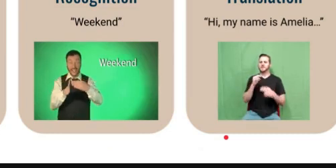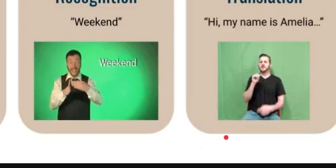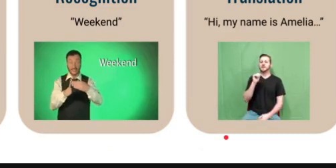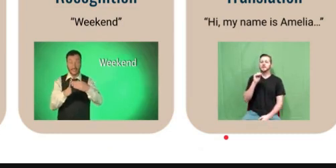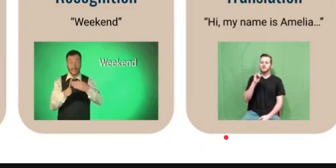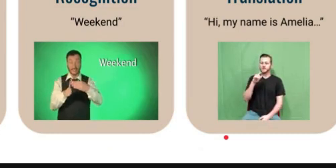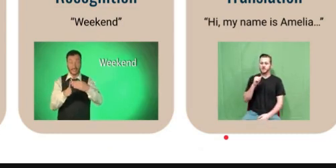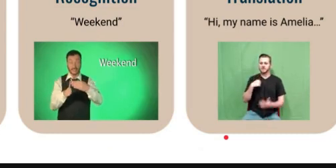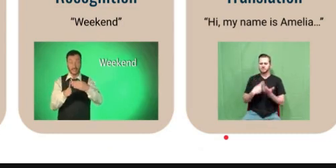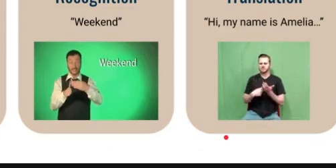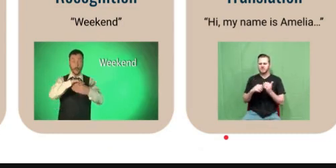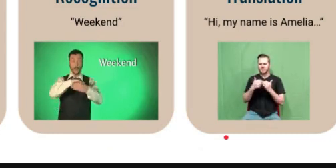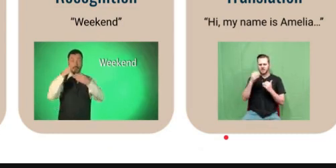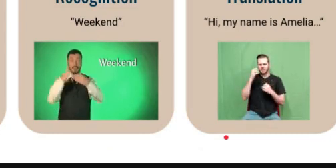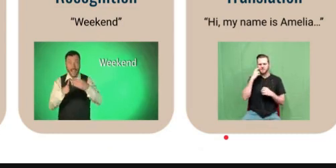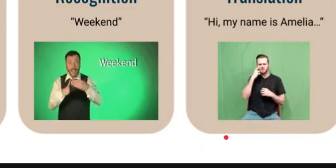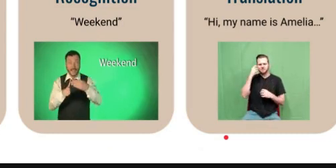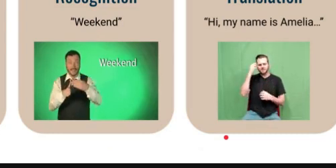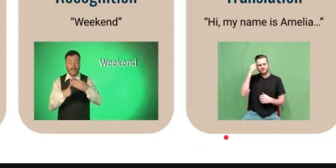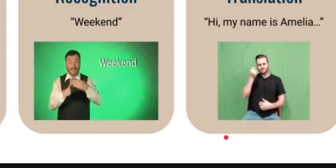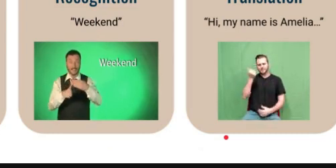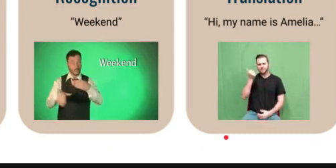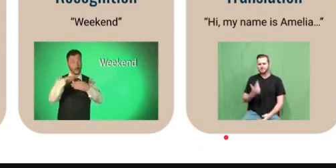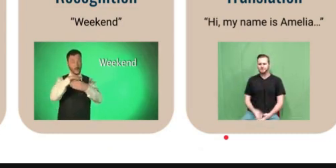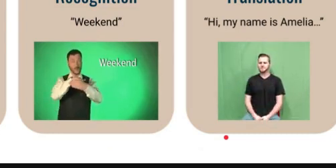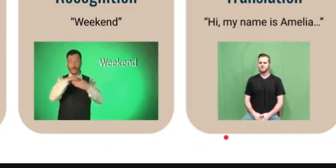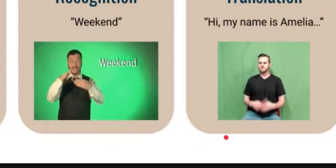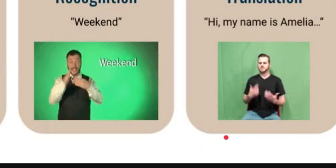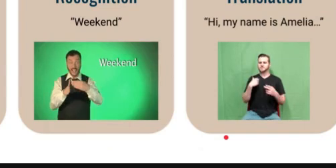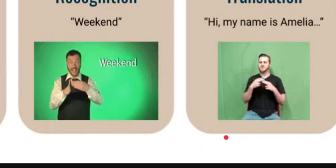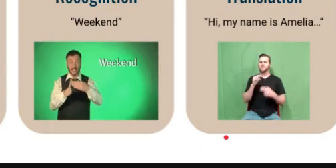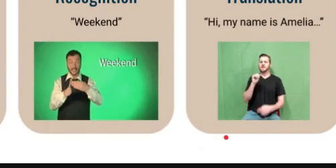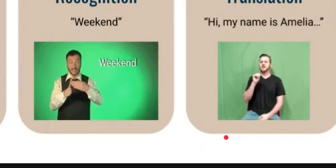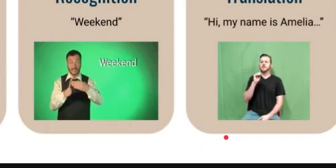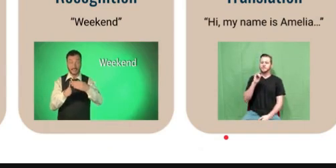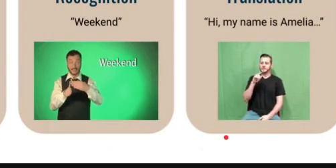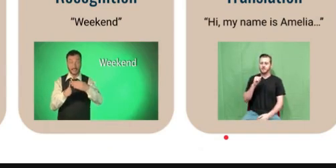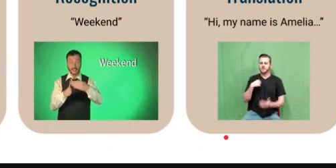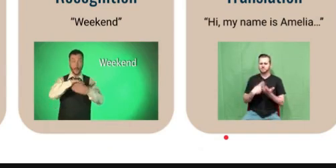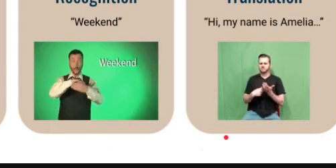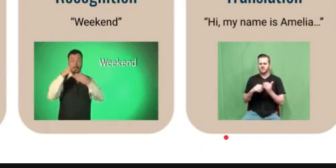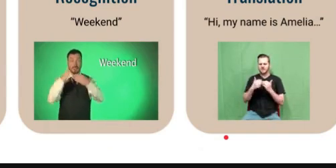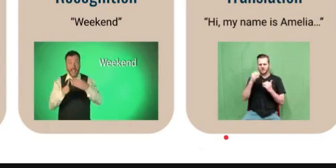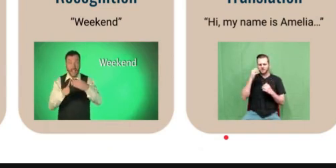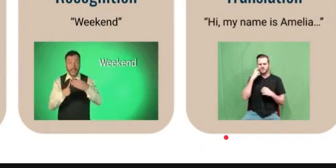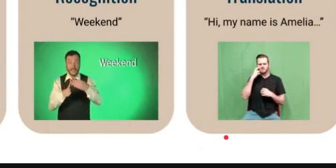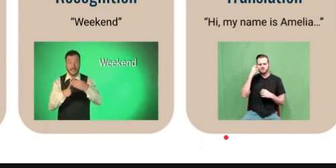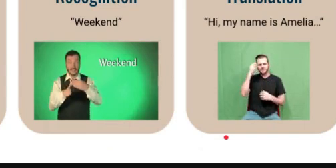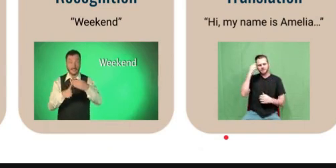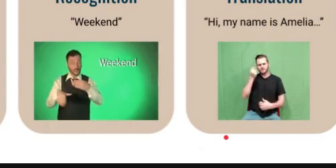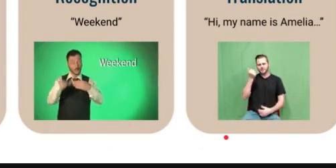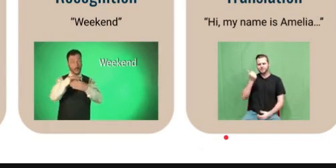basically, not only the separate gestures, but the full sentence. And the main problem here is that usually all